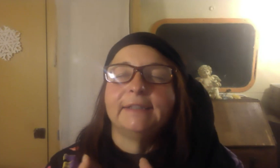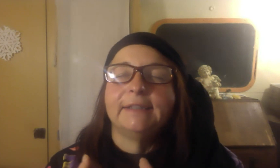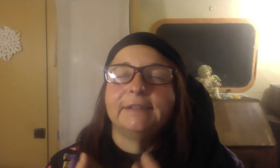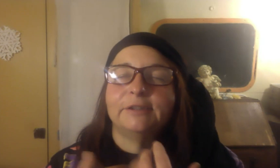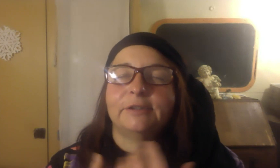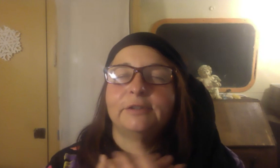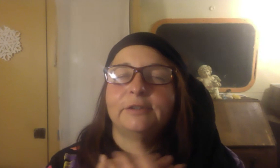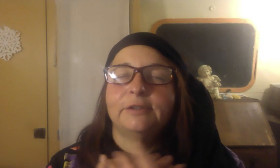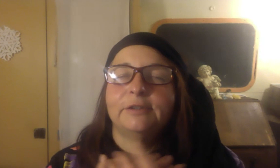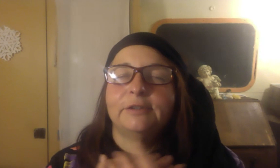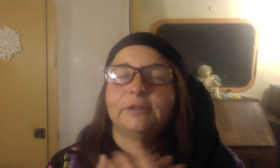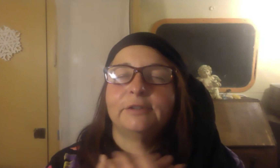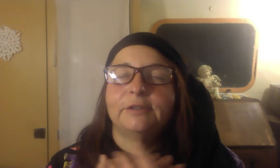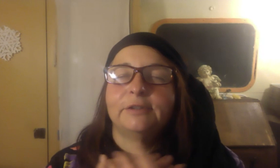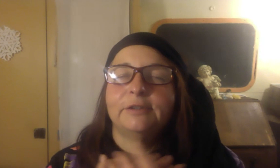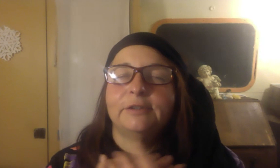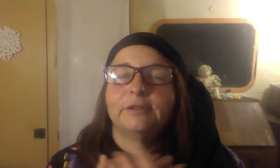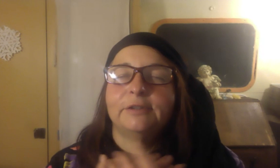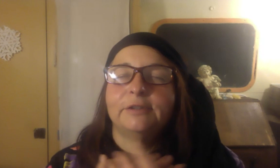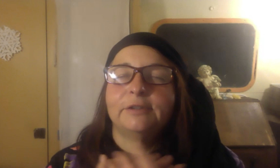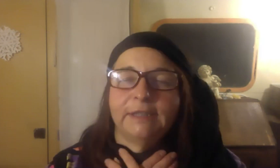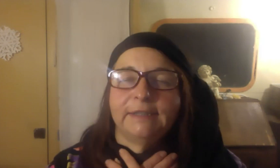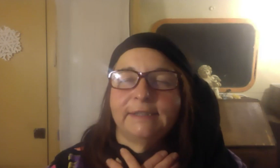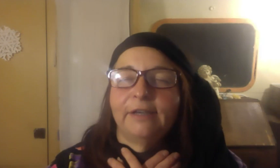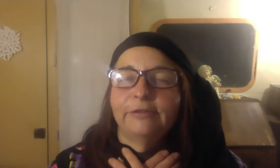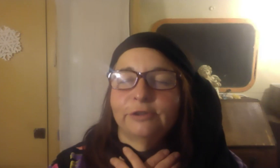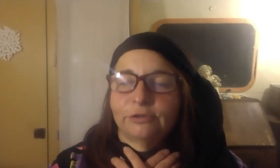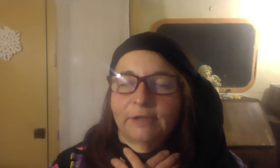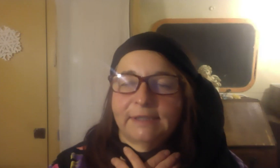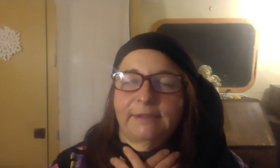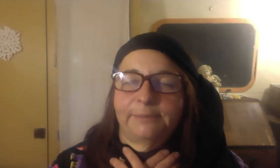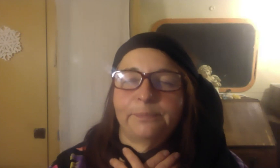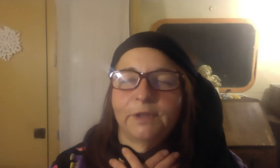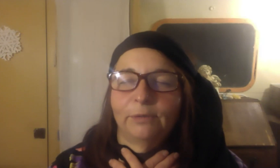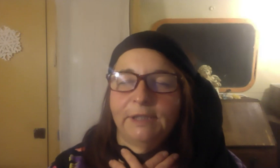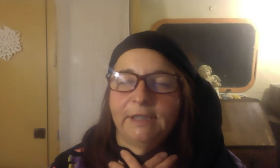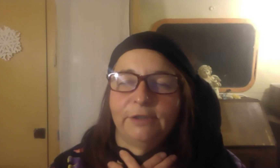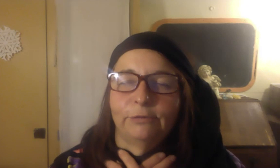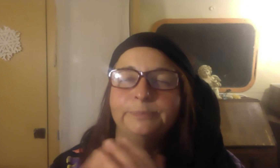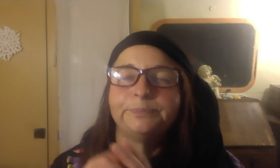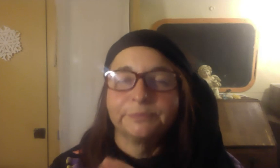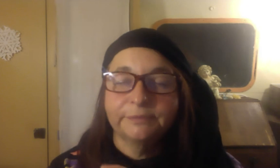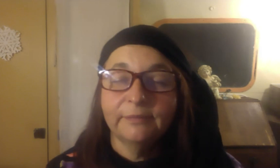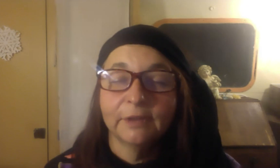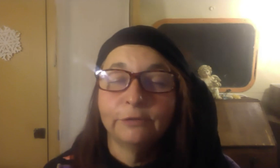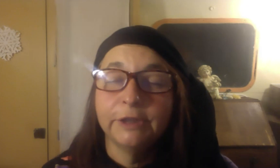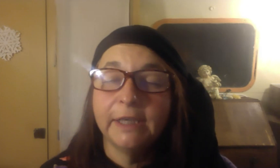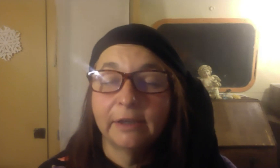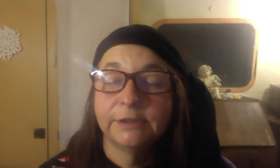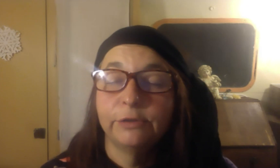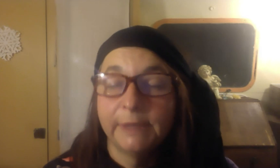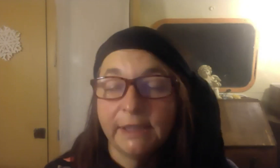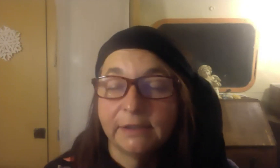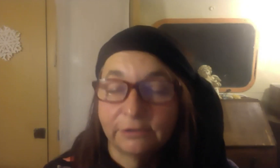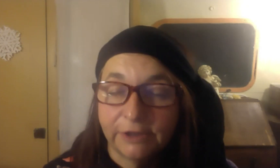and develop self-confidence, self-trust within you. For there are